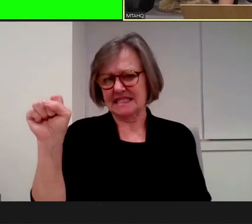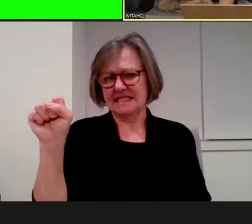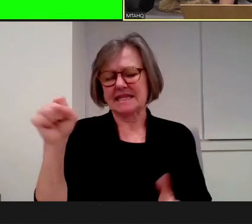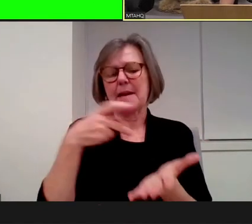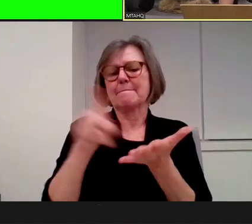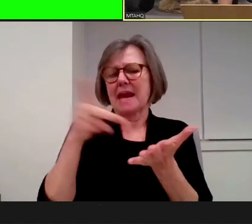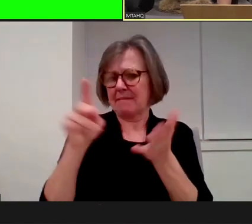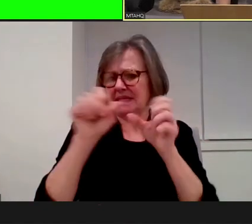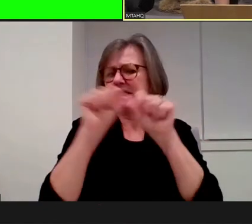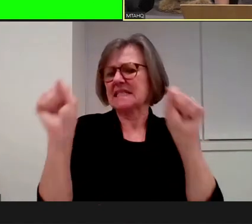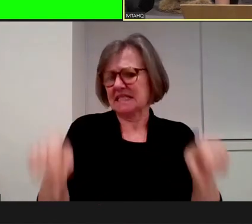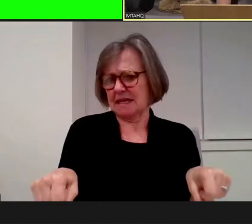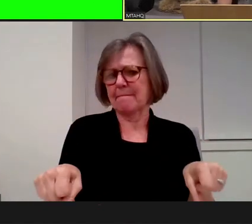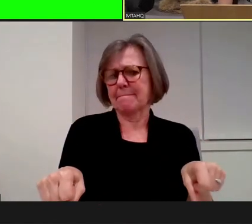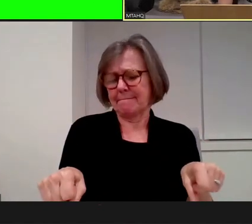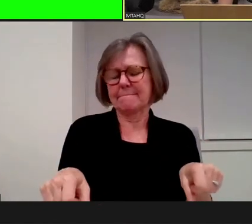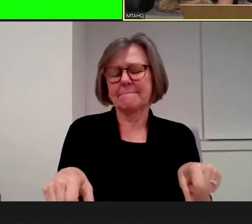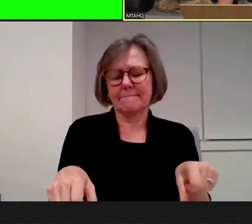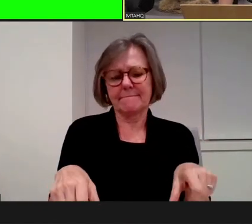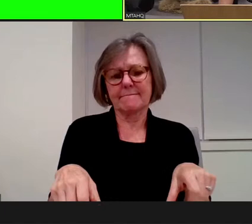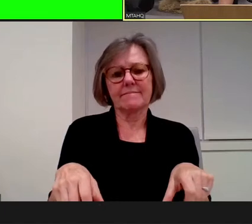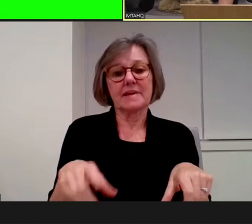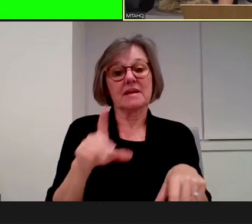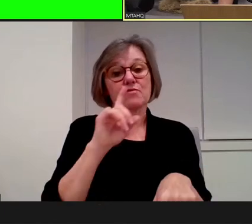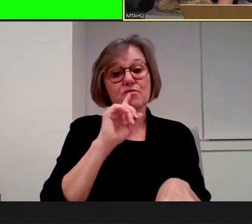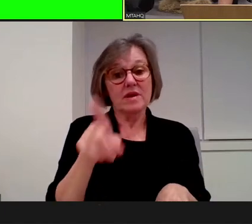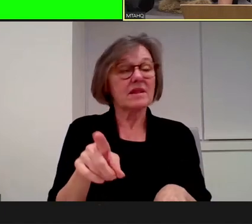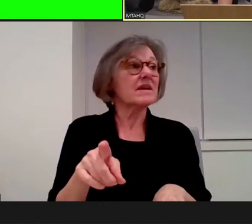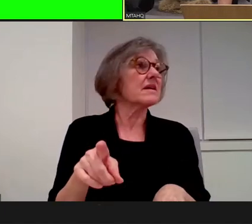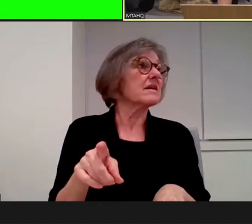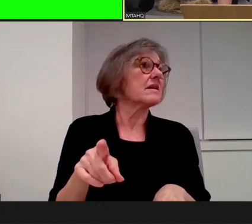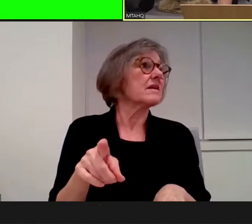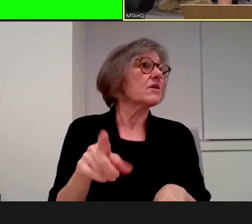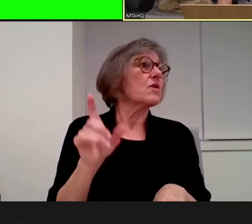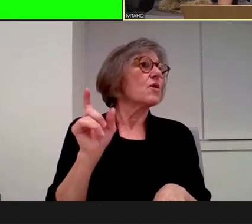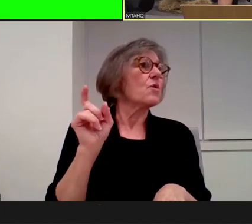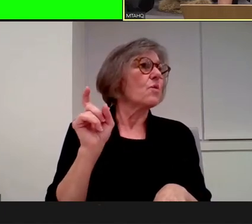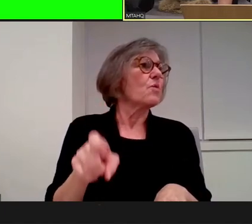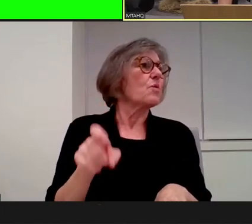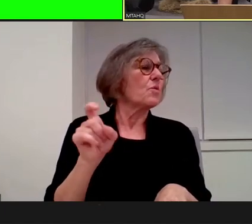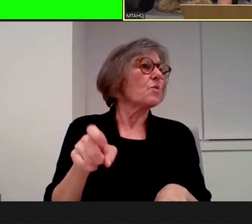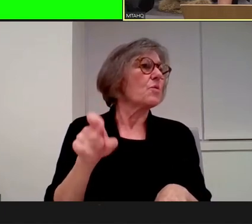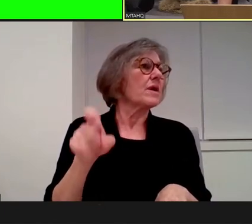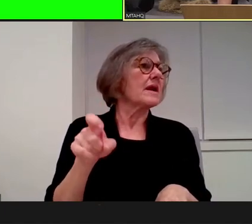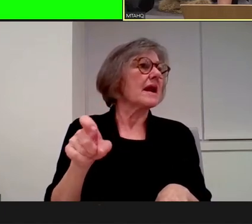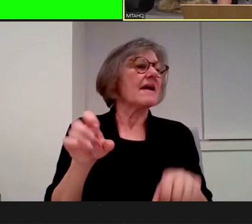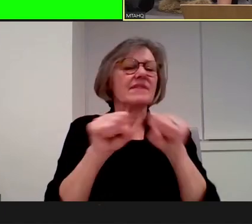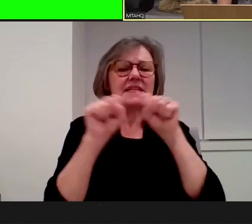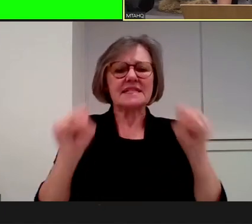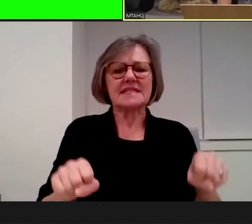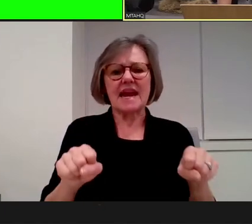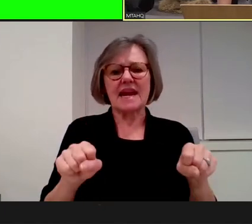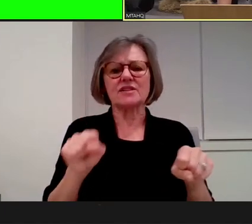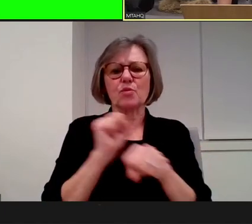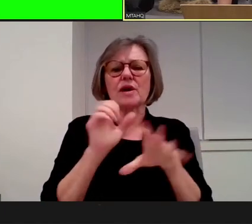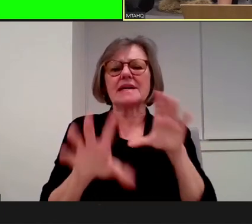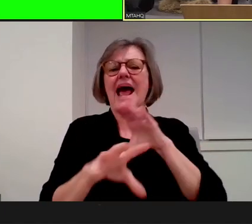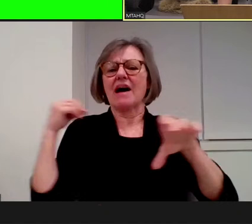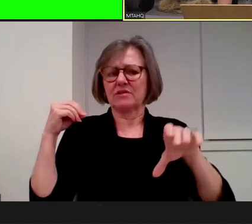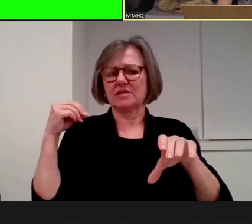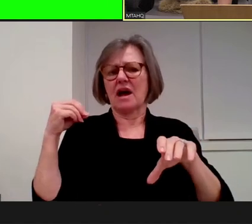payment system. Because in reality, we need to move the station agents outside of the